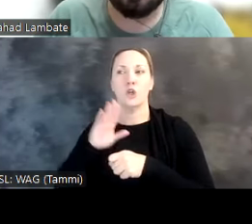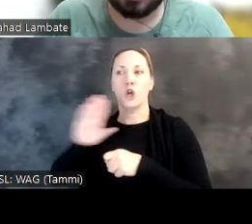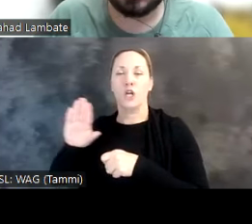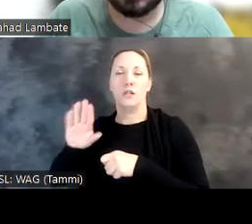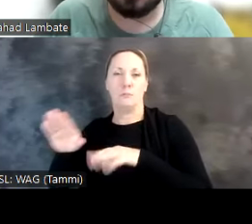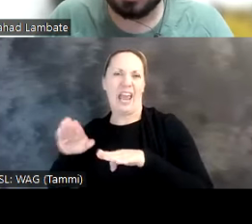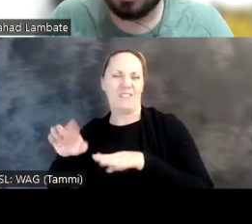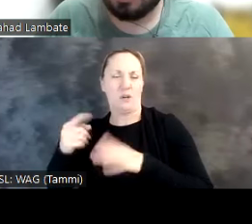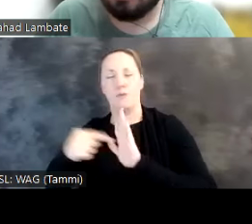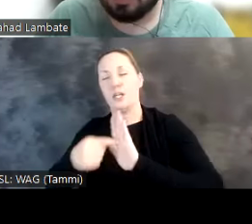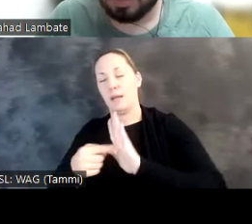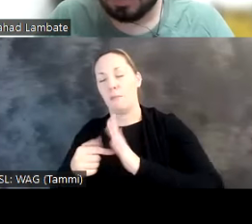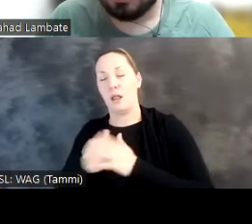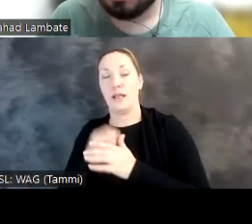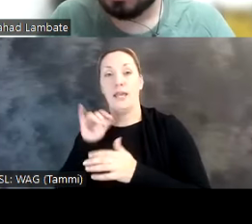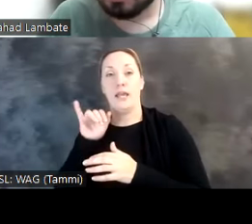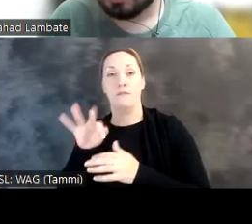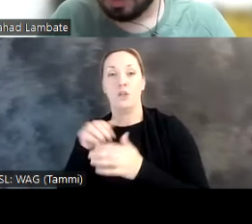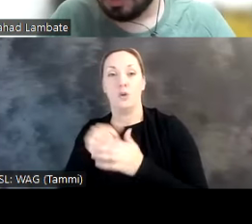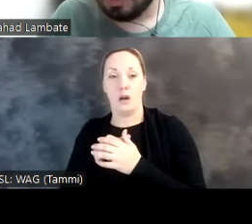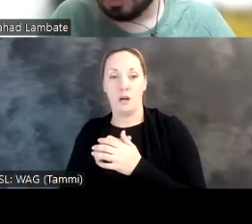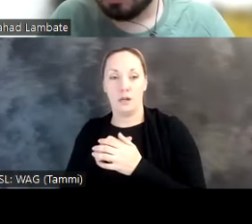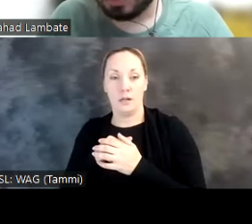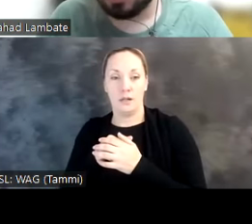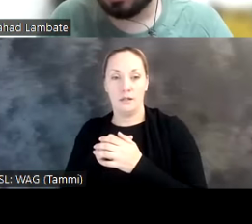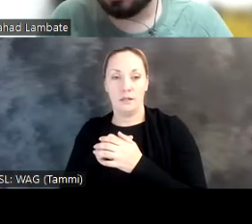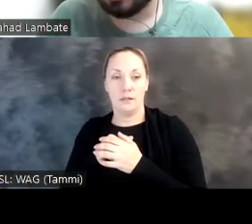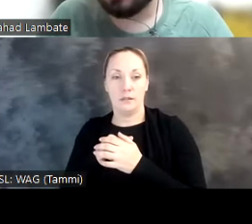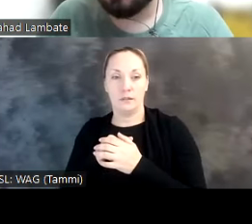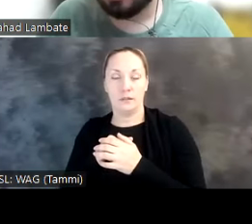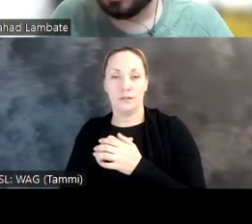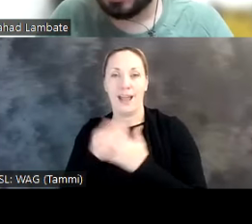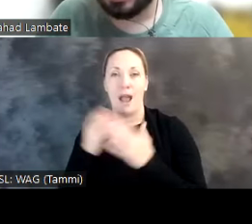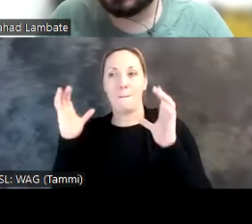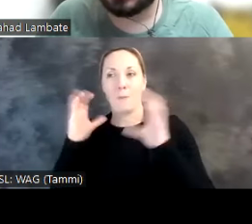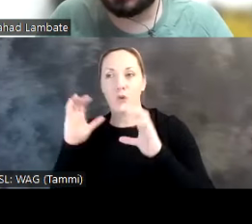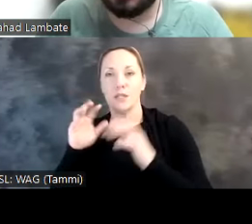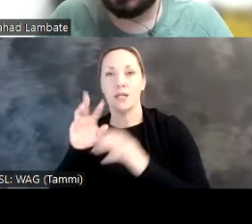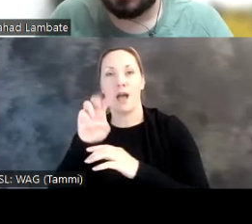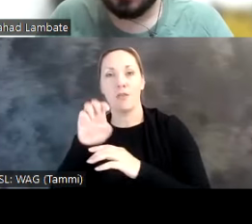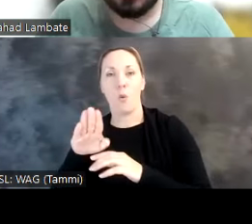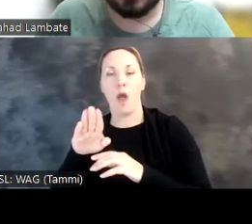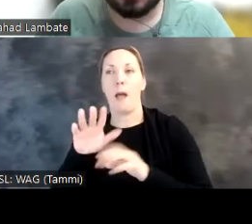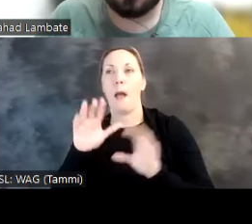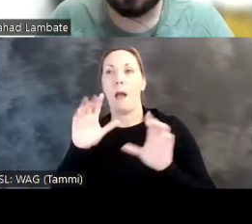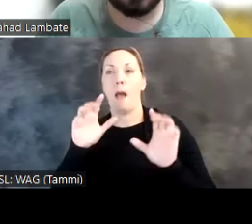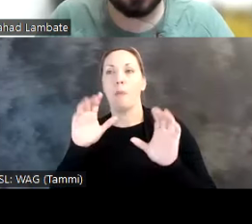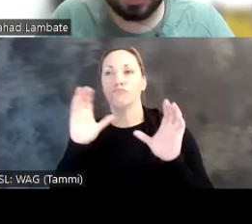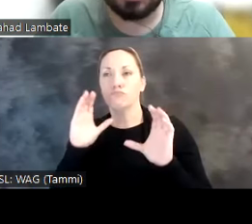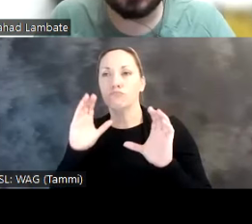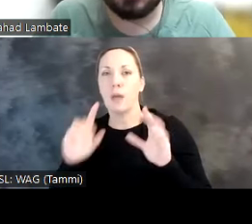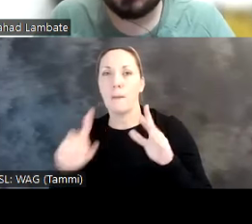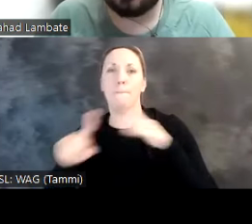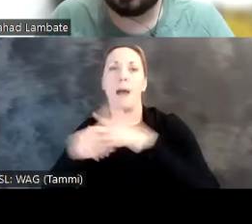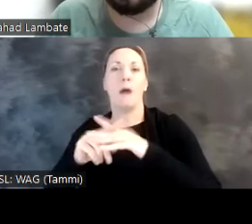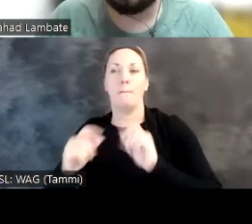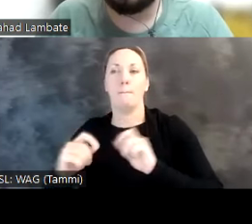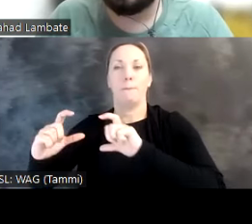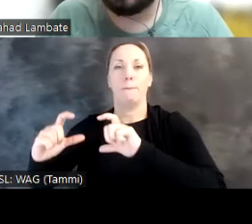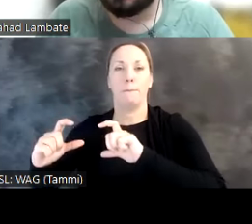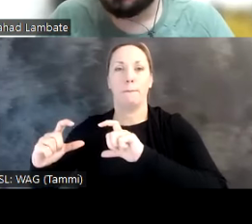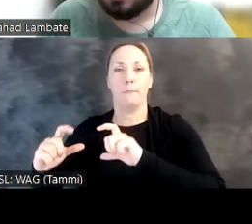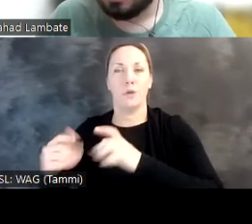Like, for example, if you are browsing over the web and suddenly a pop-up appears, okay,